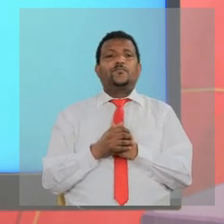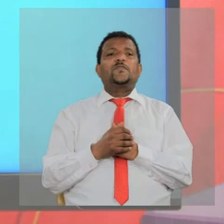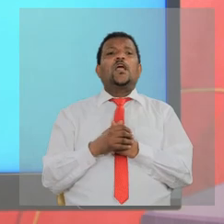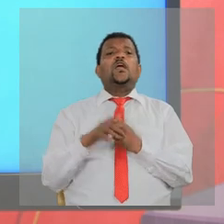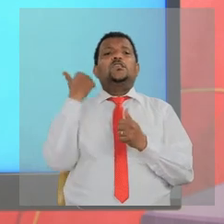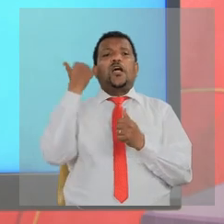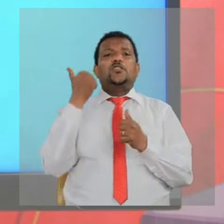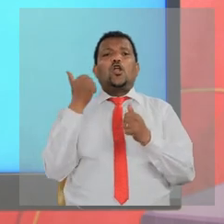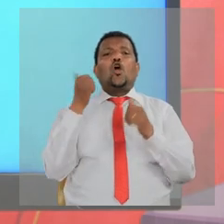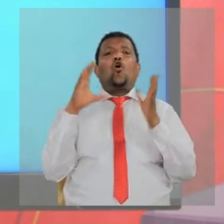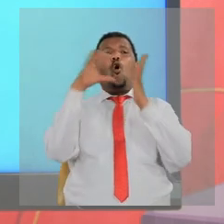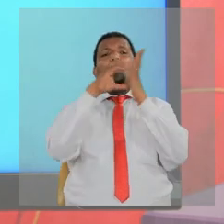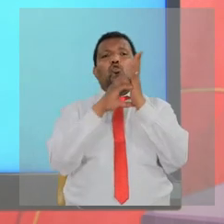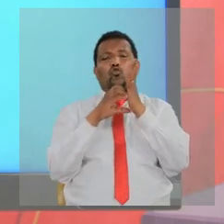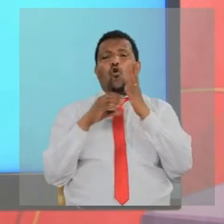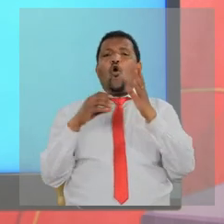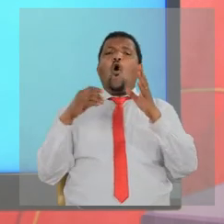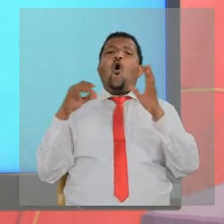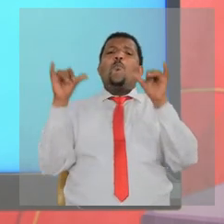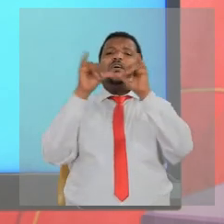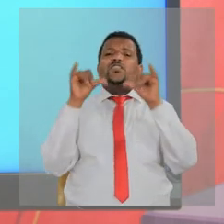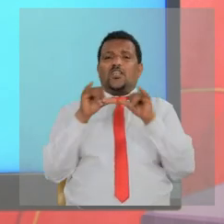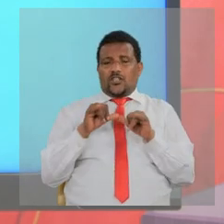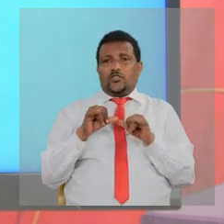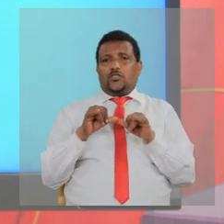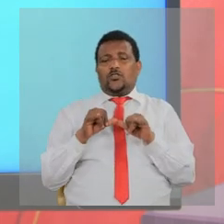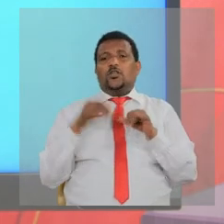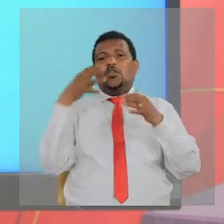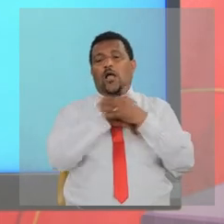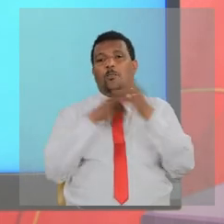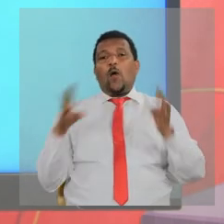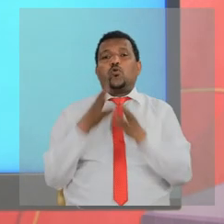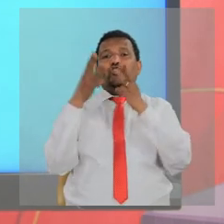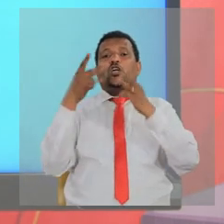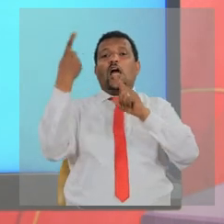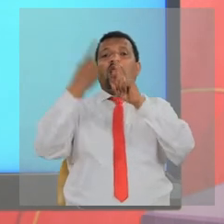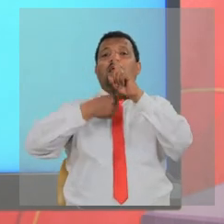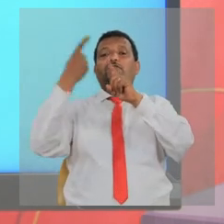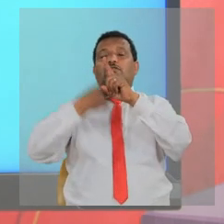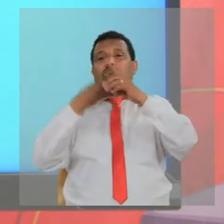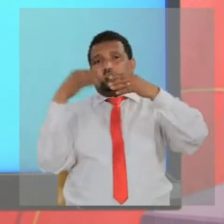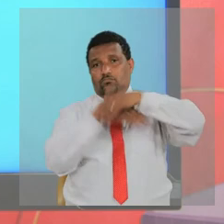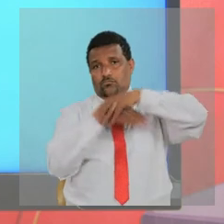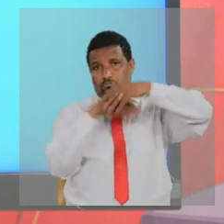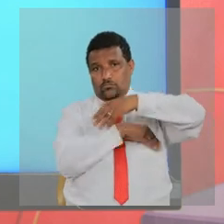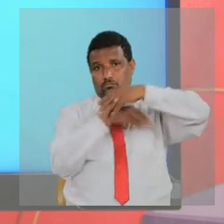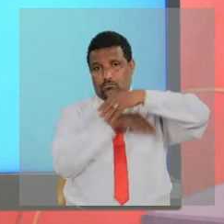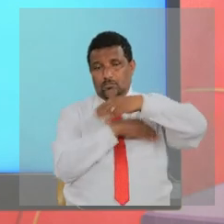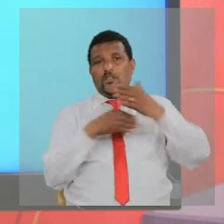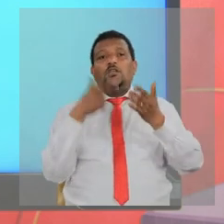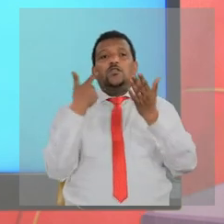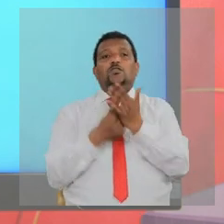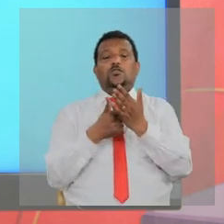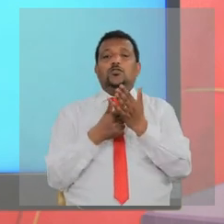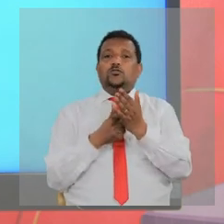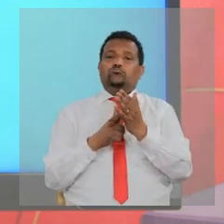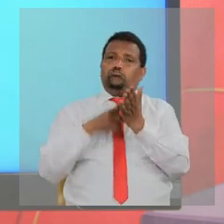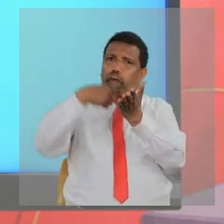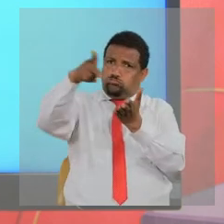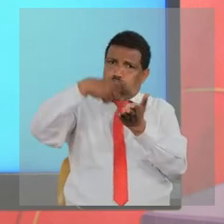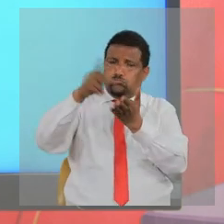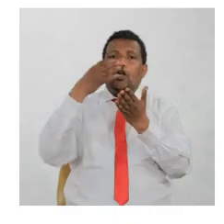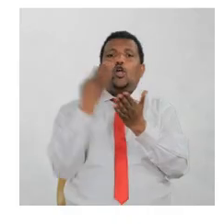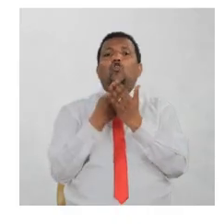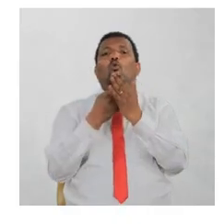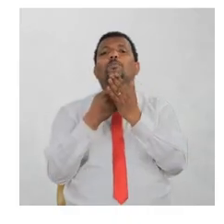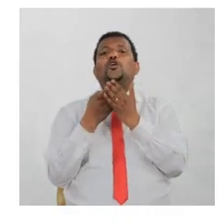The other component of measuring GDP using the income approach is rental income. This is the reward from the economic